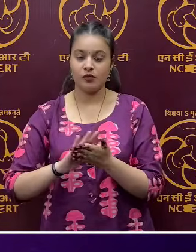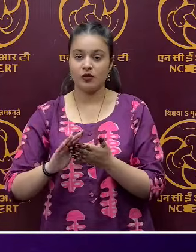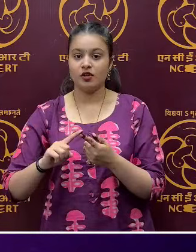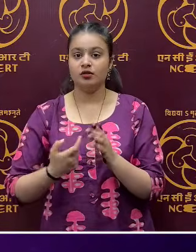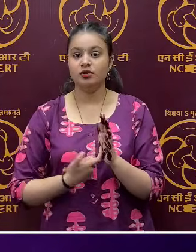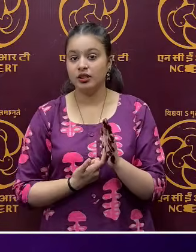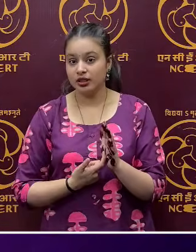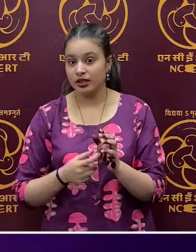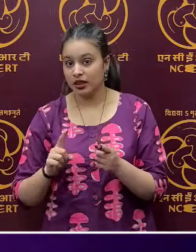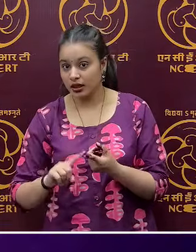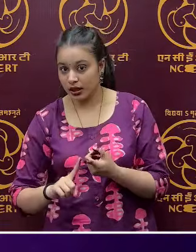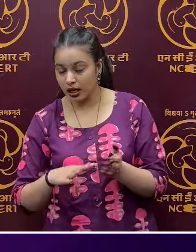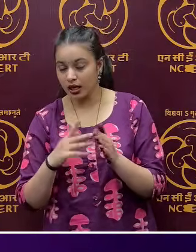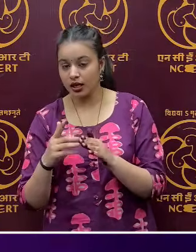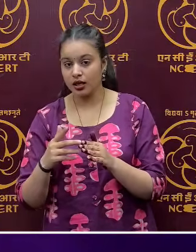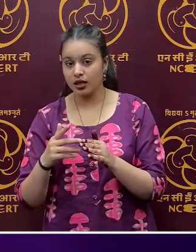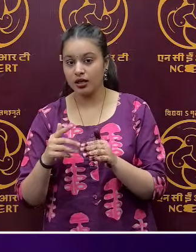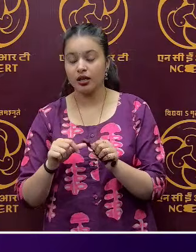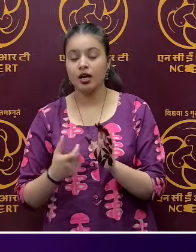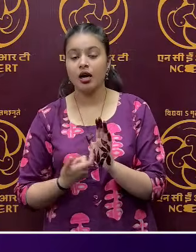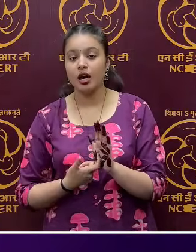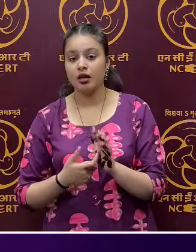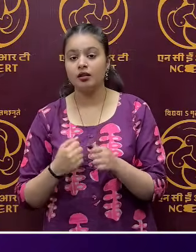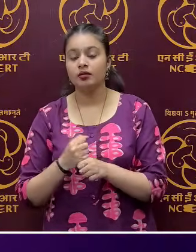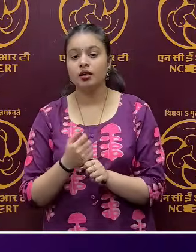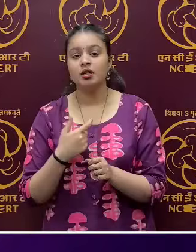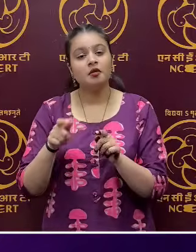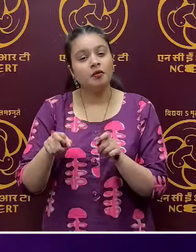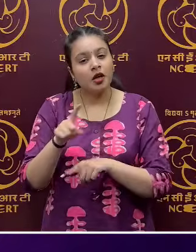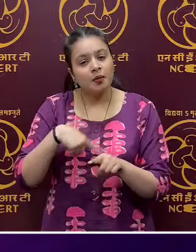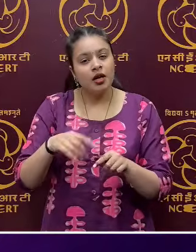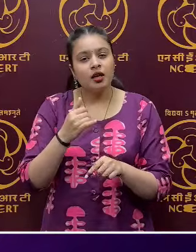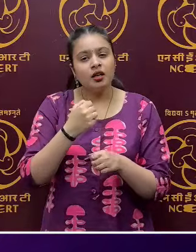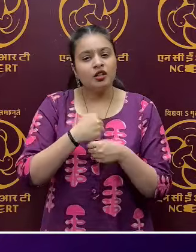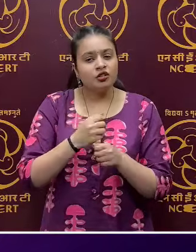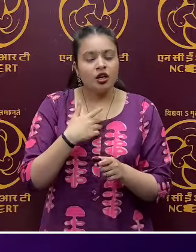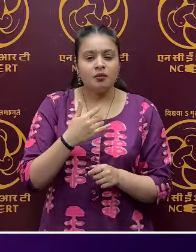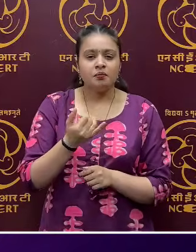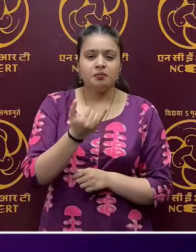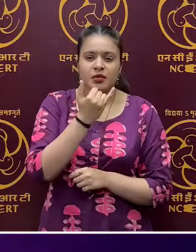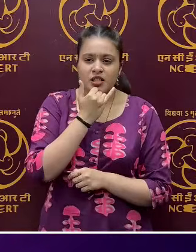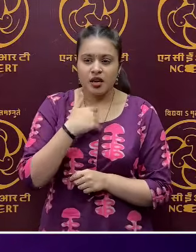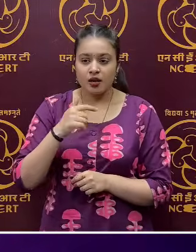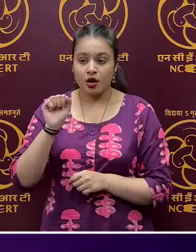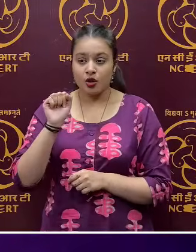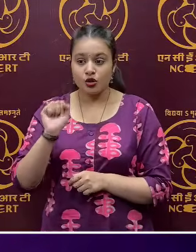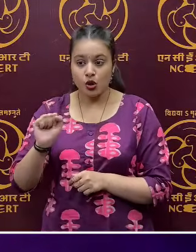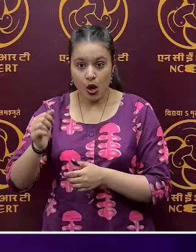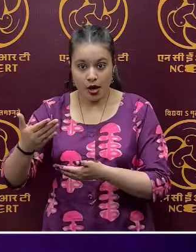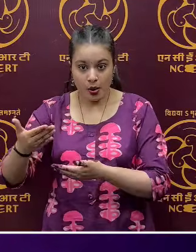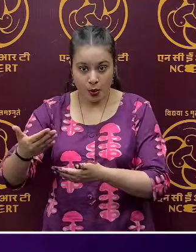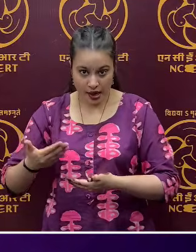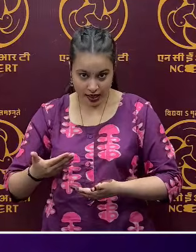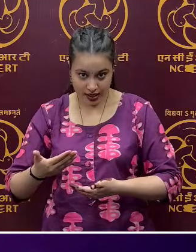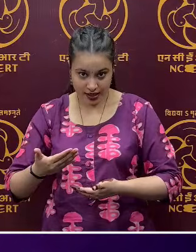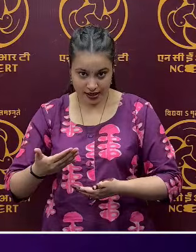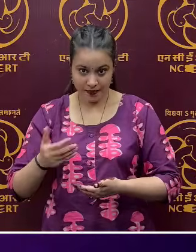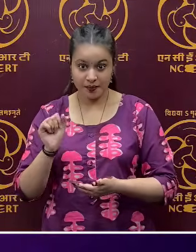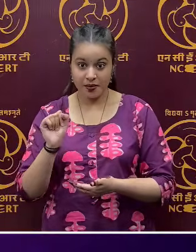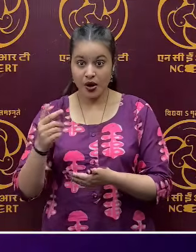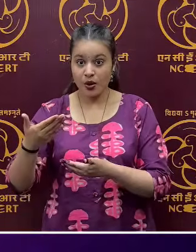And so in your, basically people generally make mistake like you're welcome. So what is the correct your